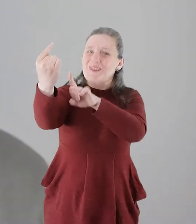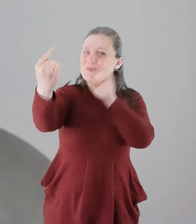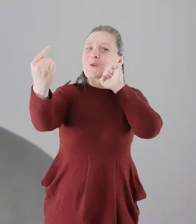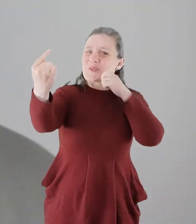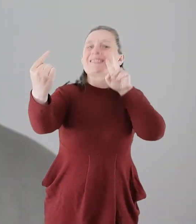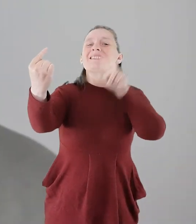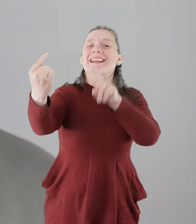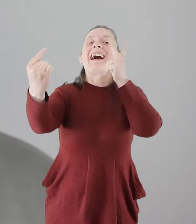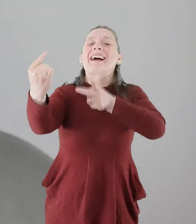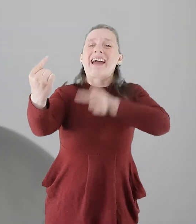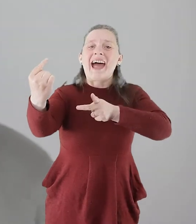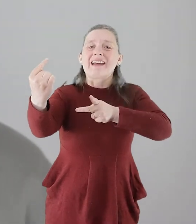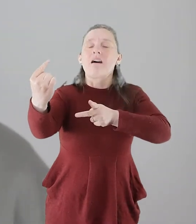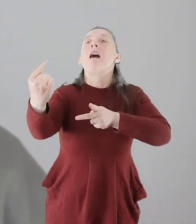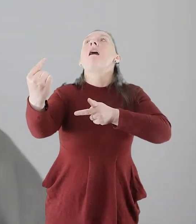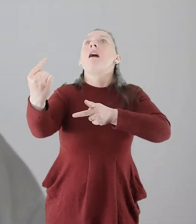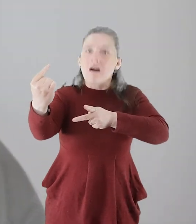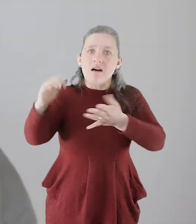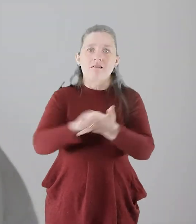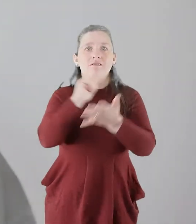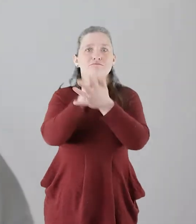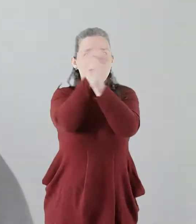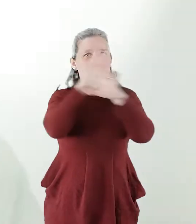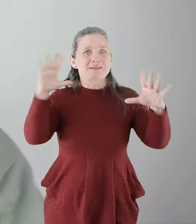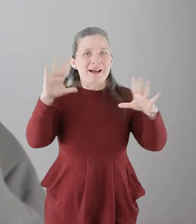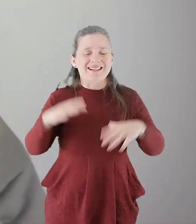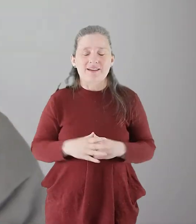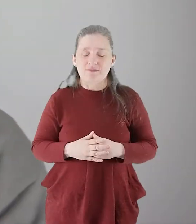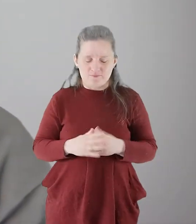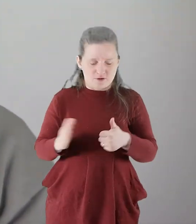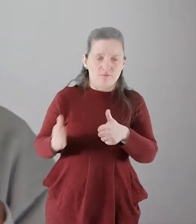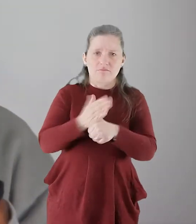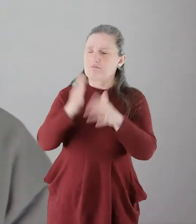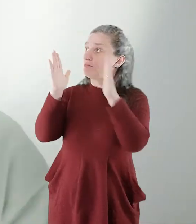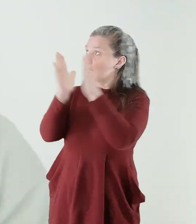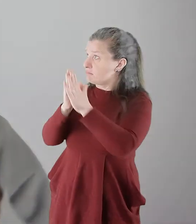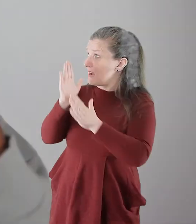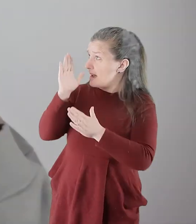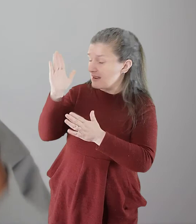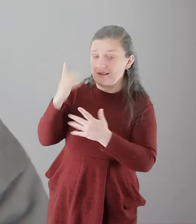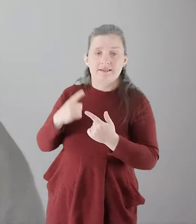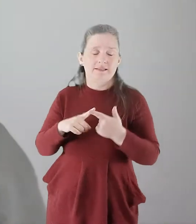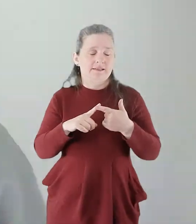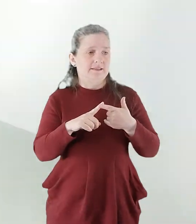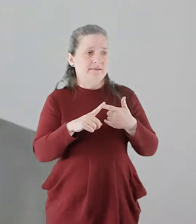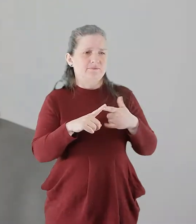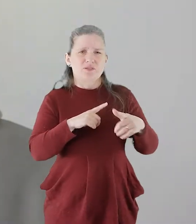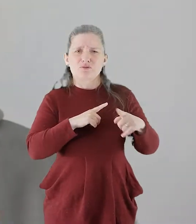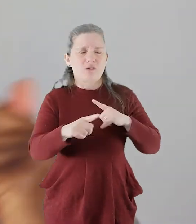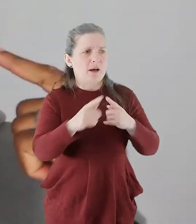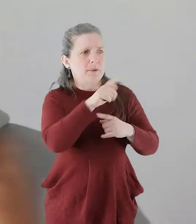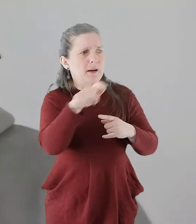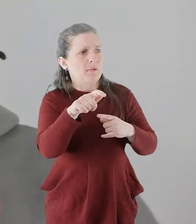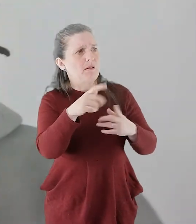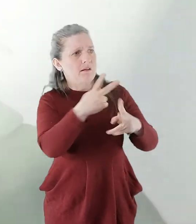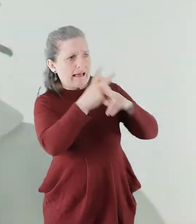again. Having the right perspective really helps us move forward. So number one, pray, because God is big enough to deal with our honest prayers. Number two, try